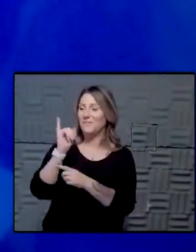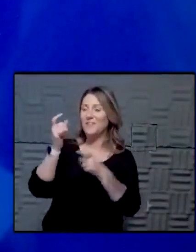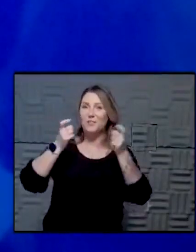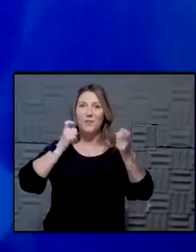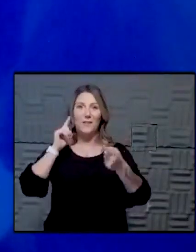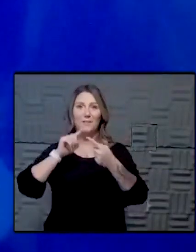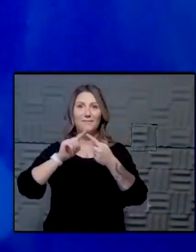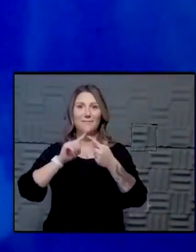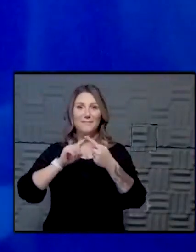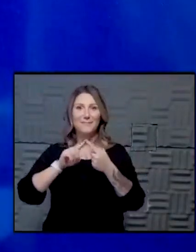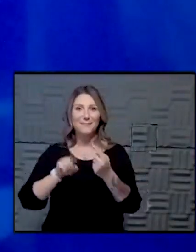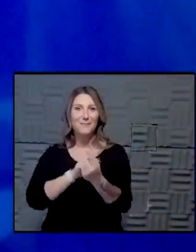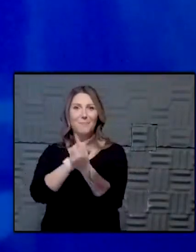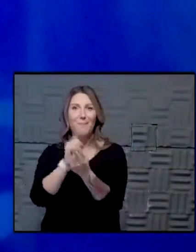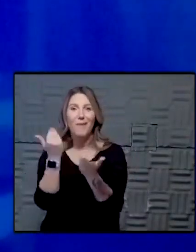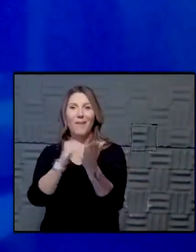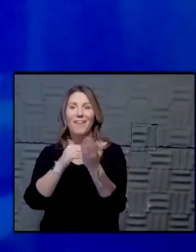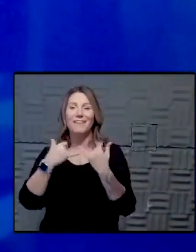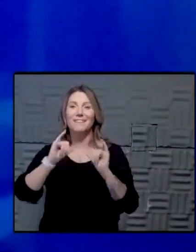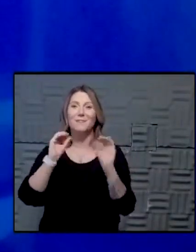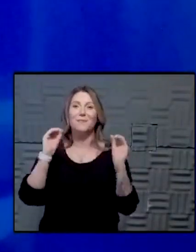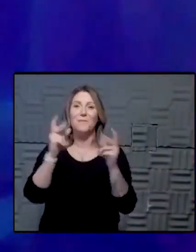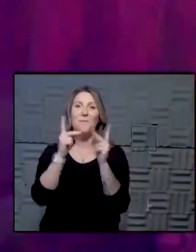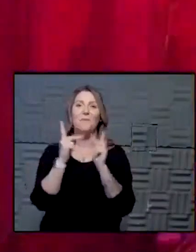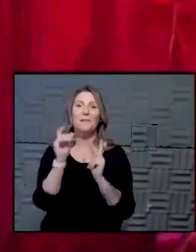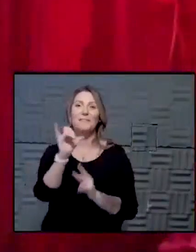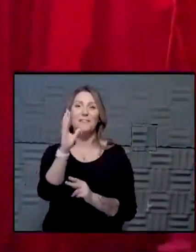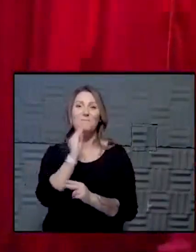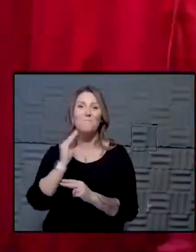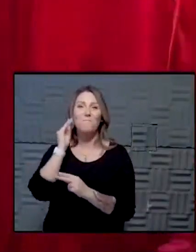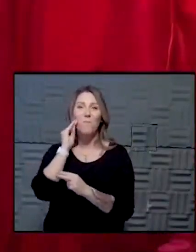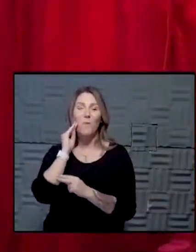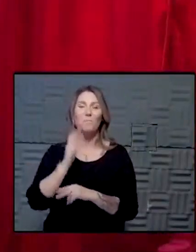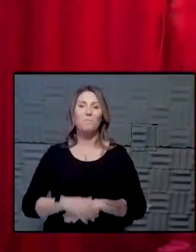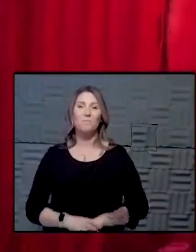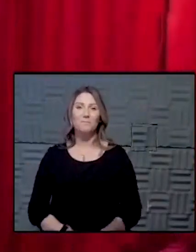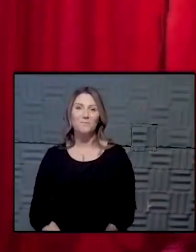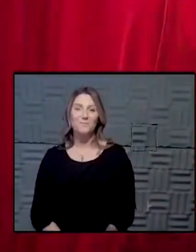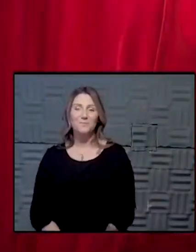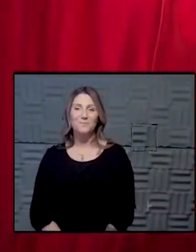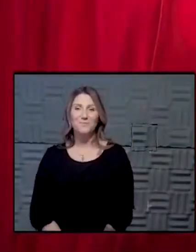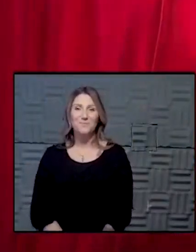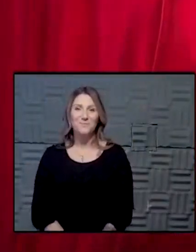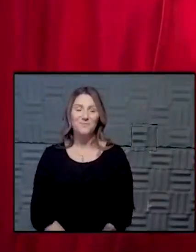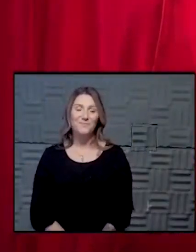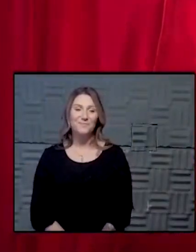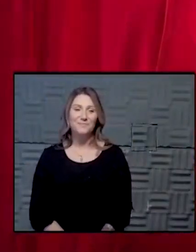again, there's still no place like home. We'll see you tomorrow.